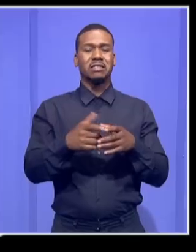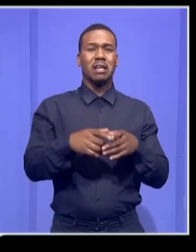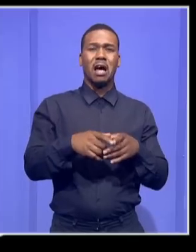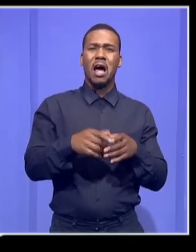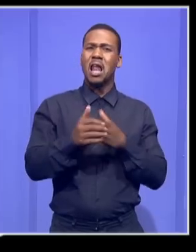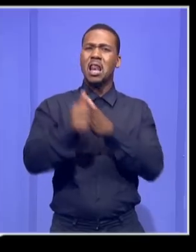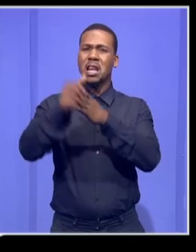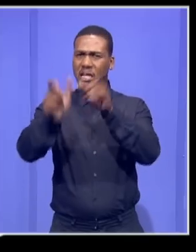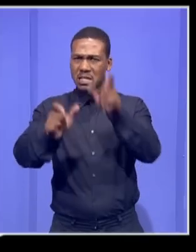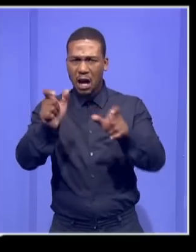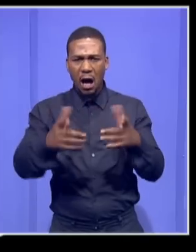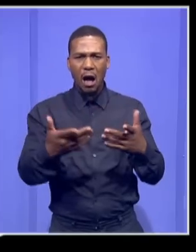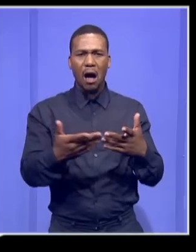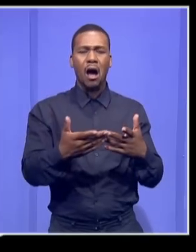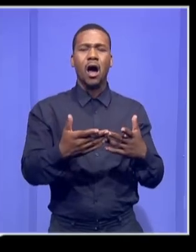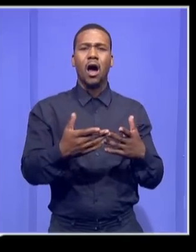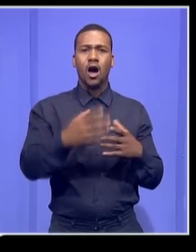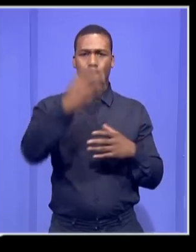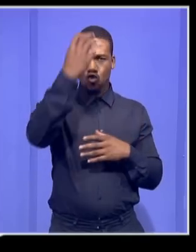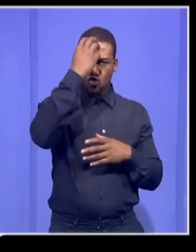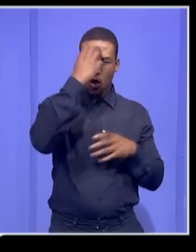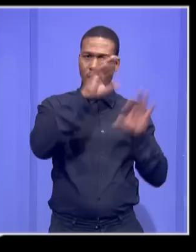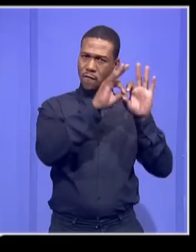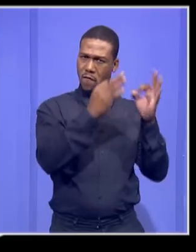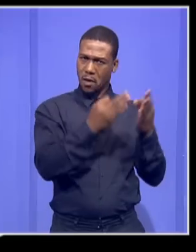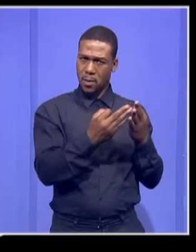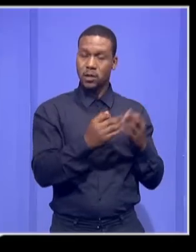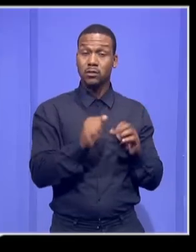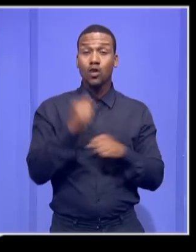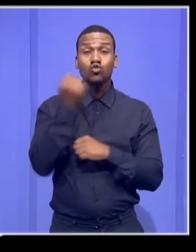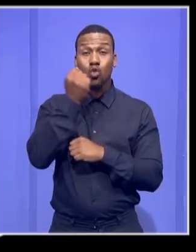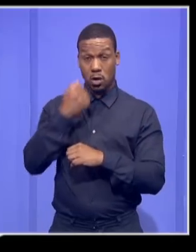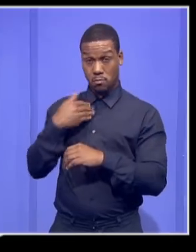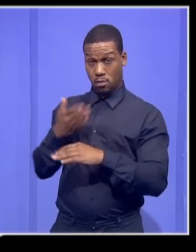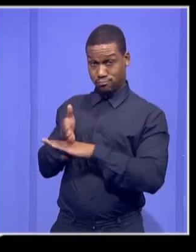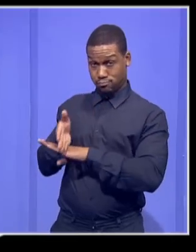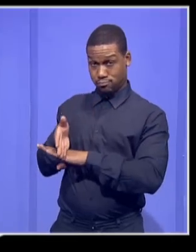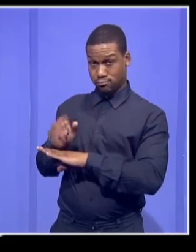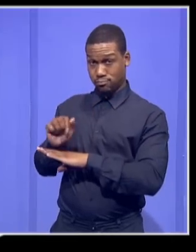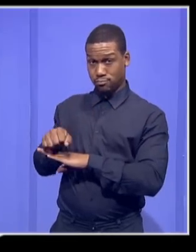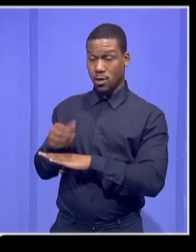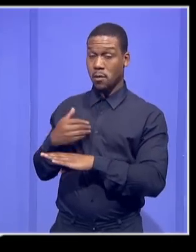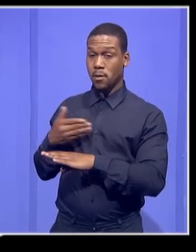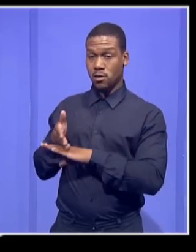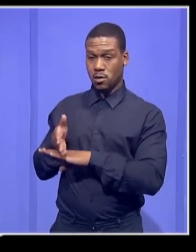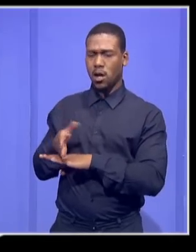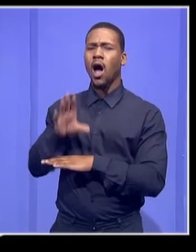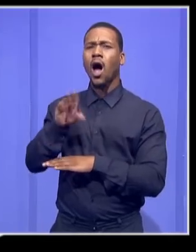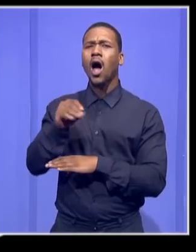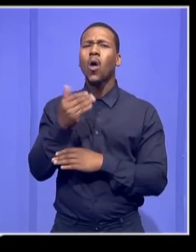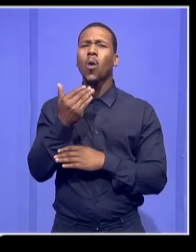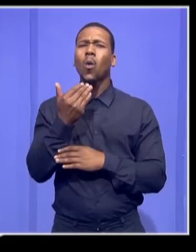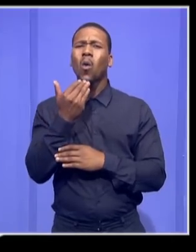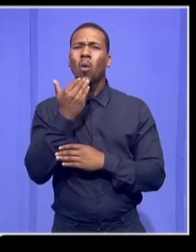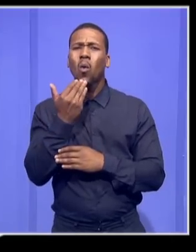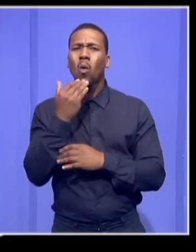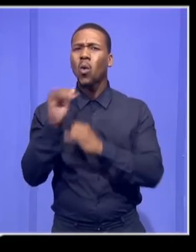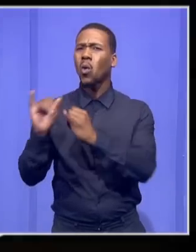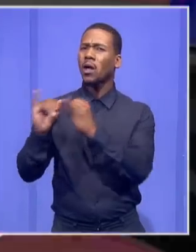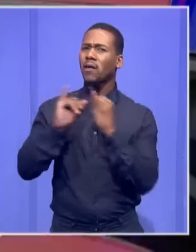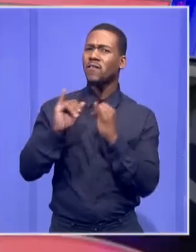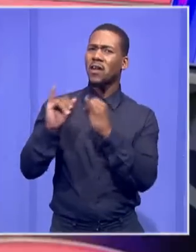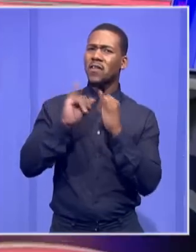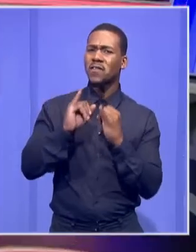I want to interrupt you on the invited guests, because that's an important one. And I want to bring Sophie in here, because you talk about some of the